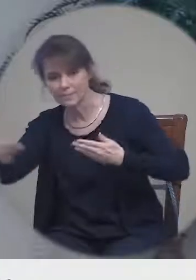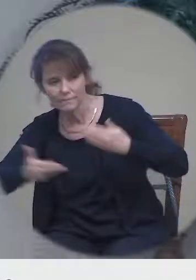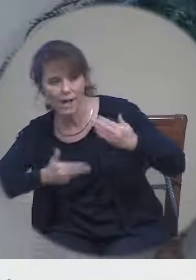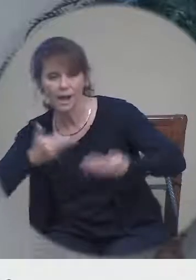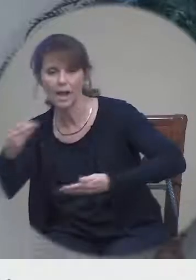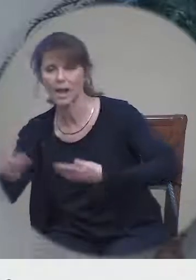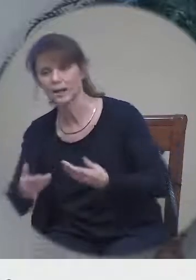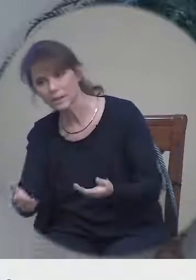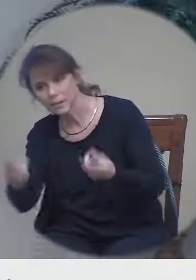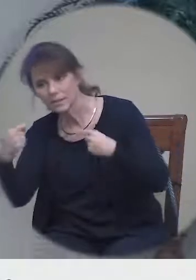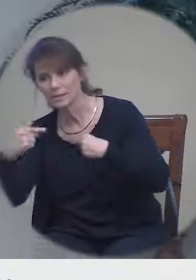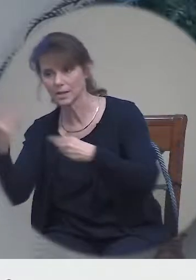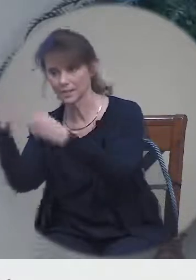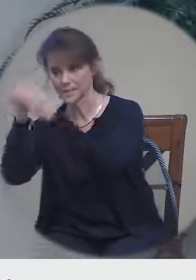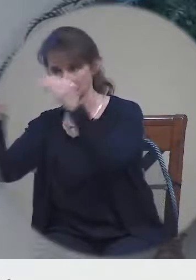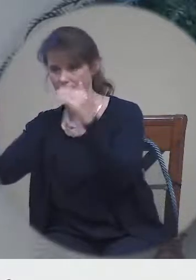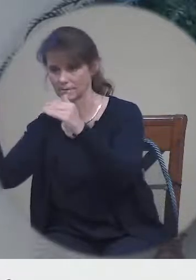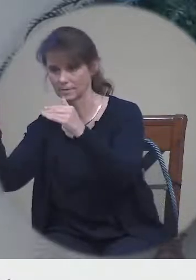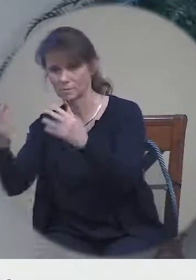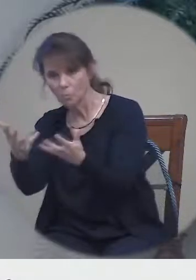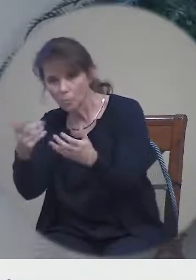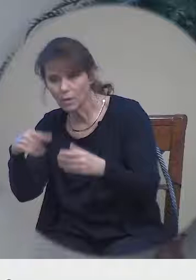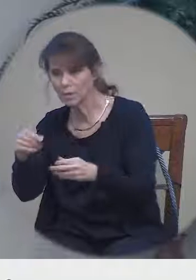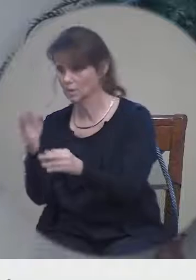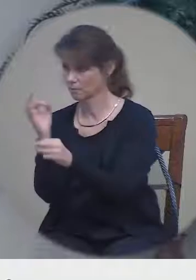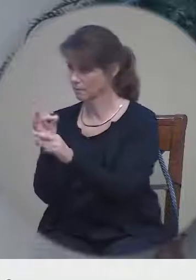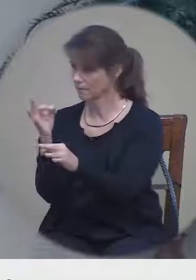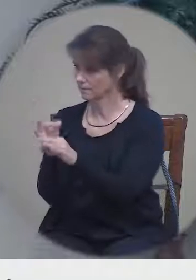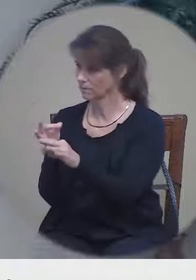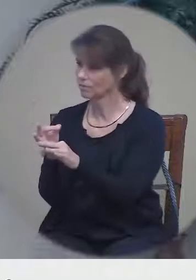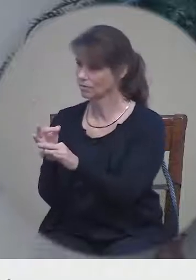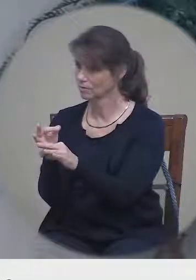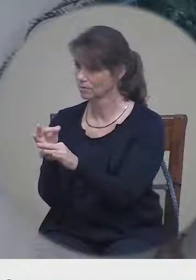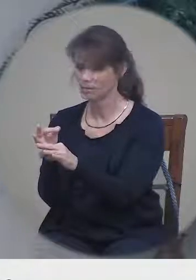heaven. People want you to be faithful.